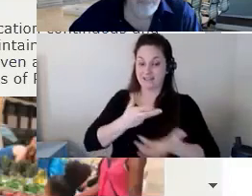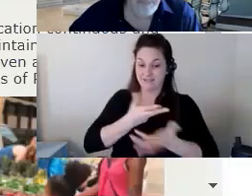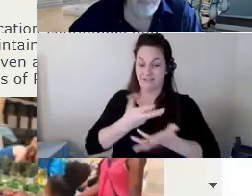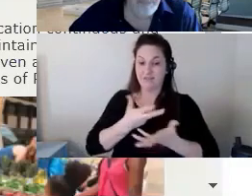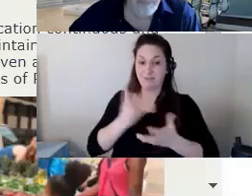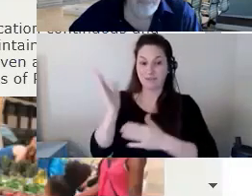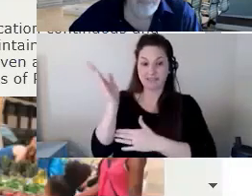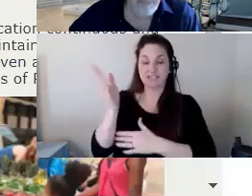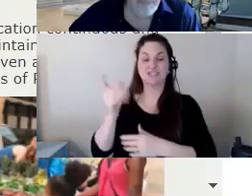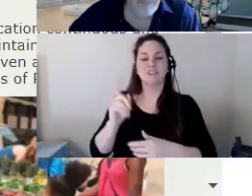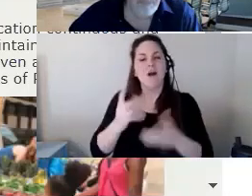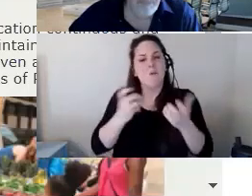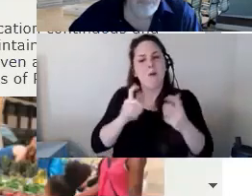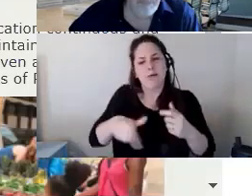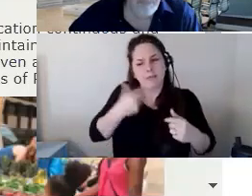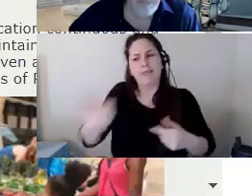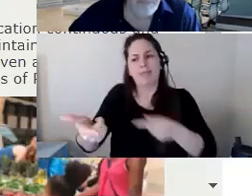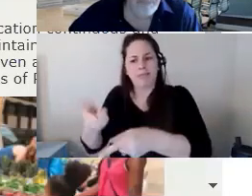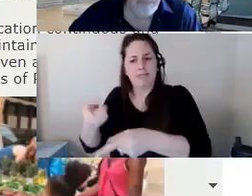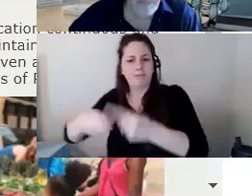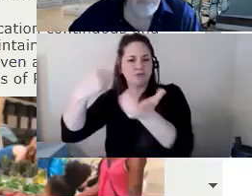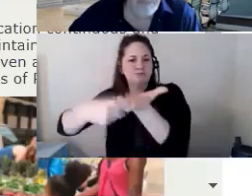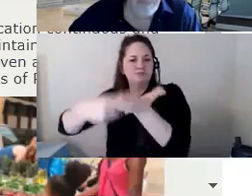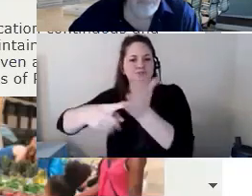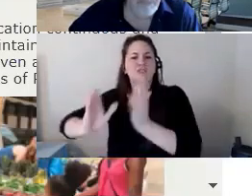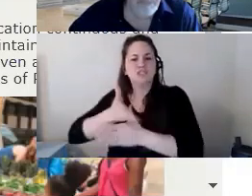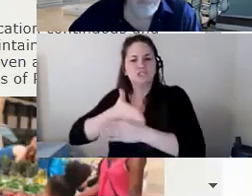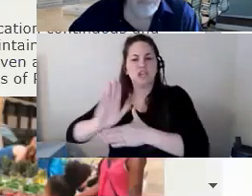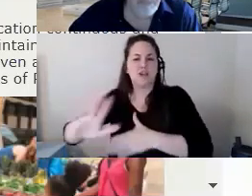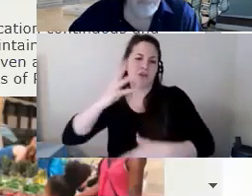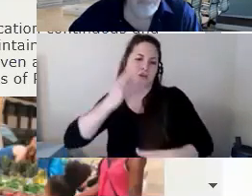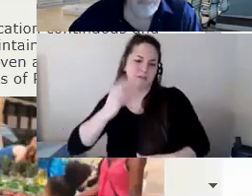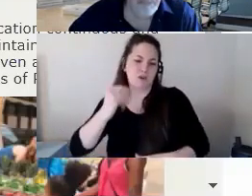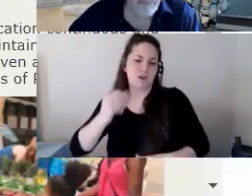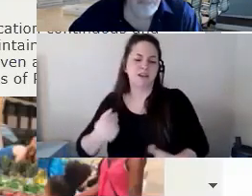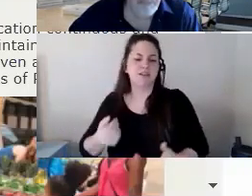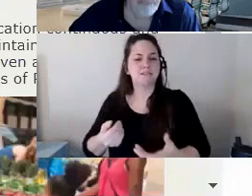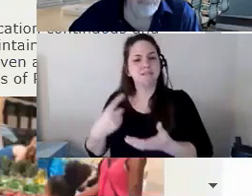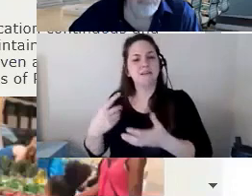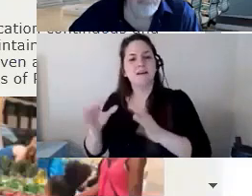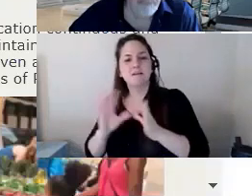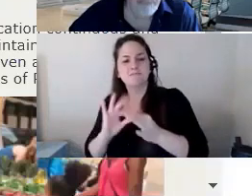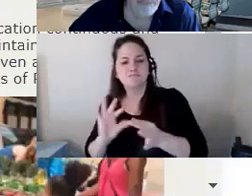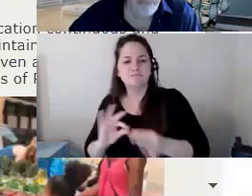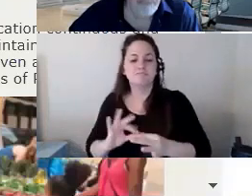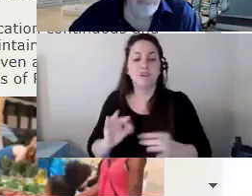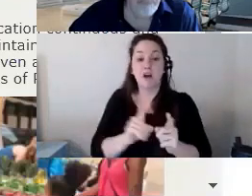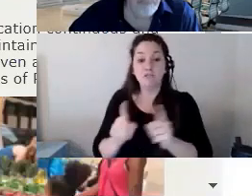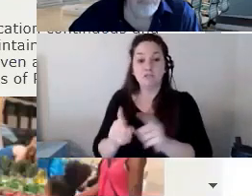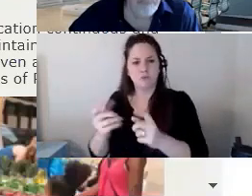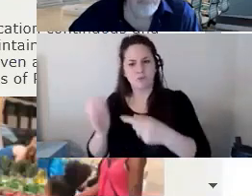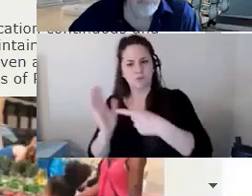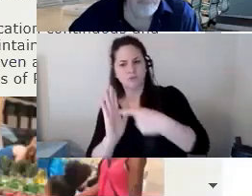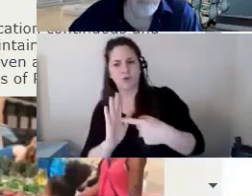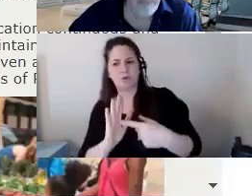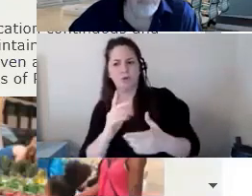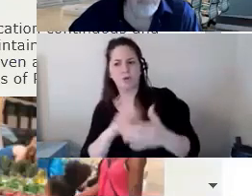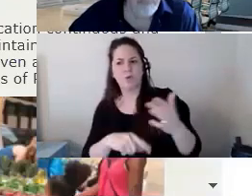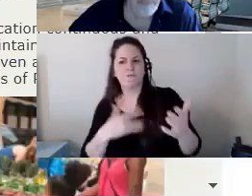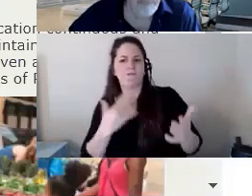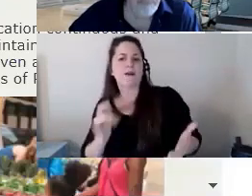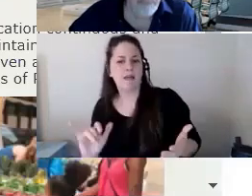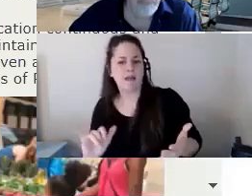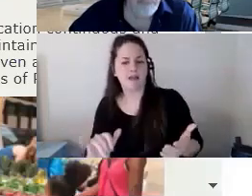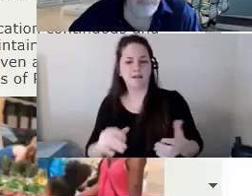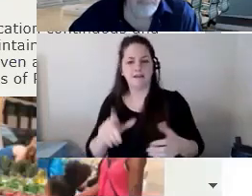their experience, so that you can also ask them questions, as well as show you what it's going to feel like in a